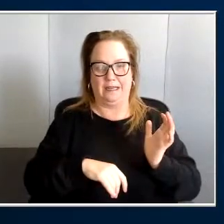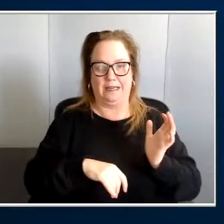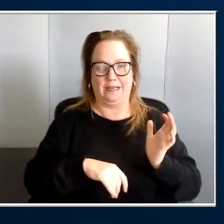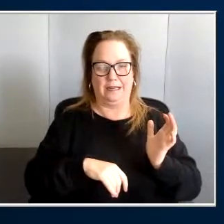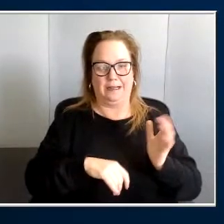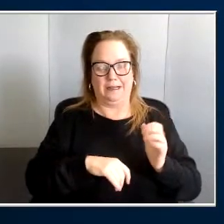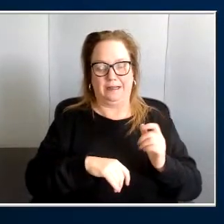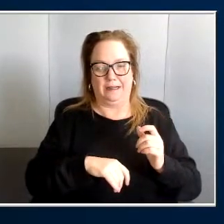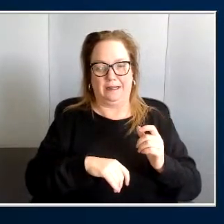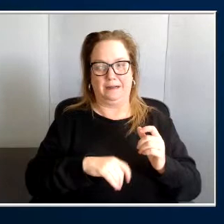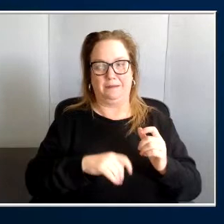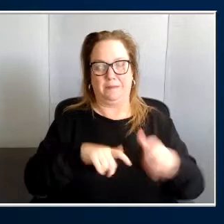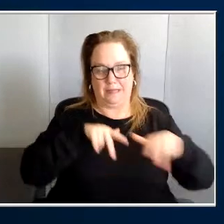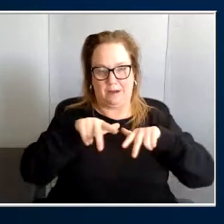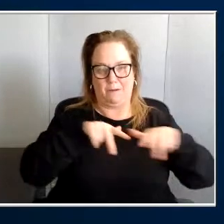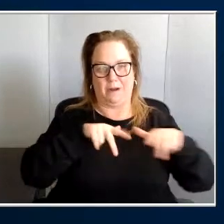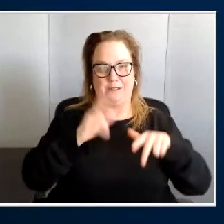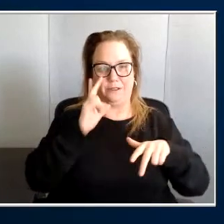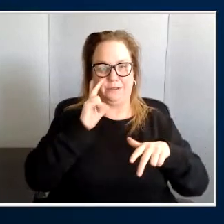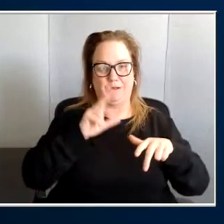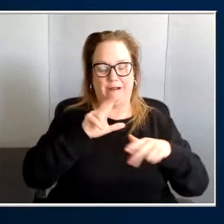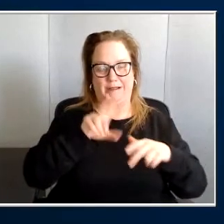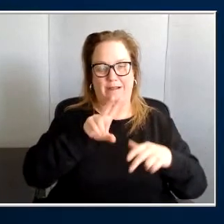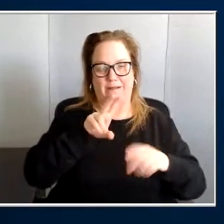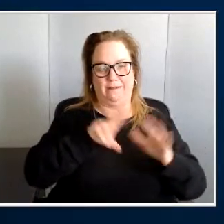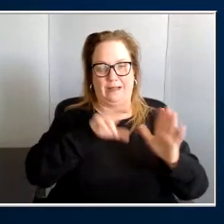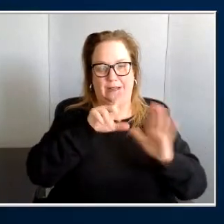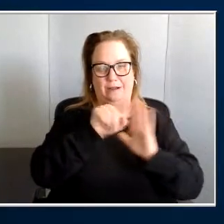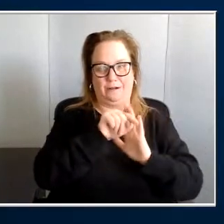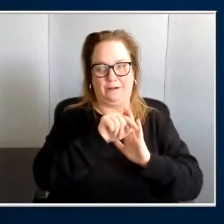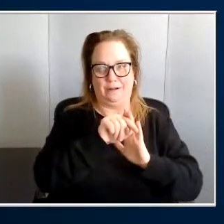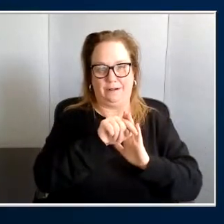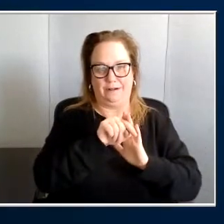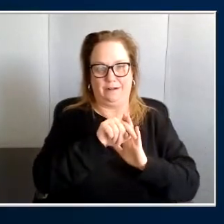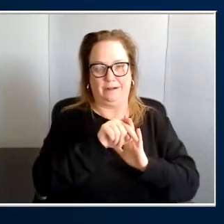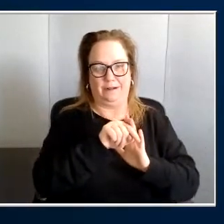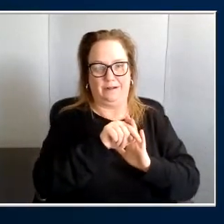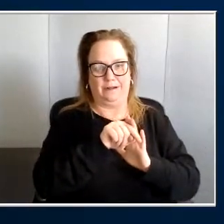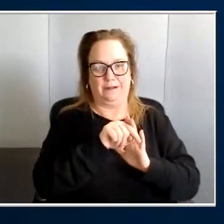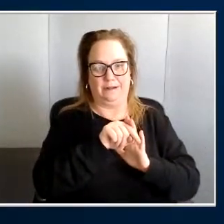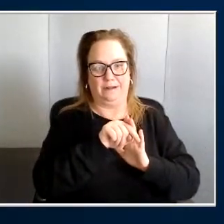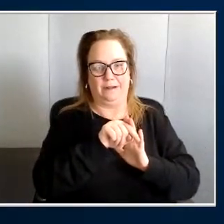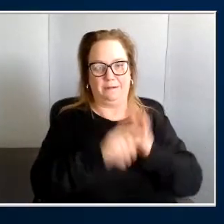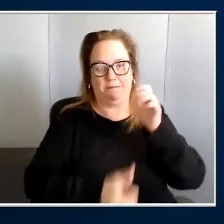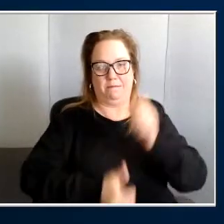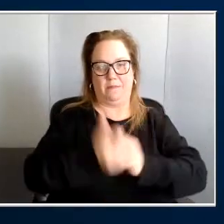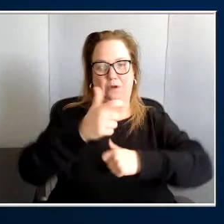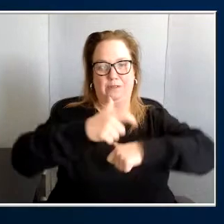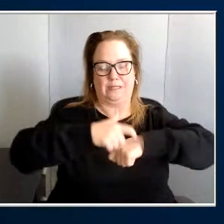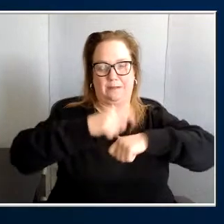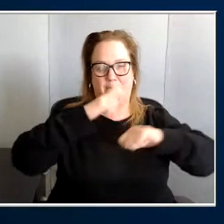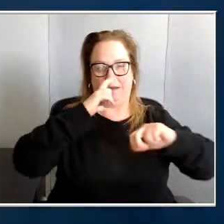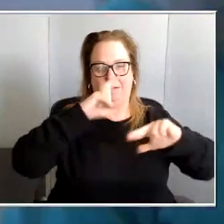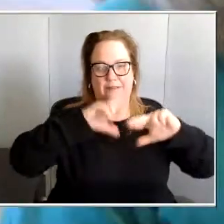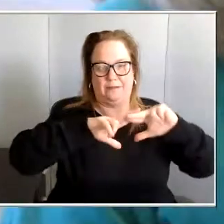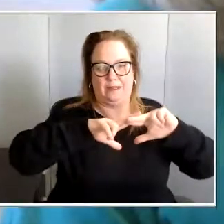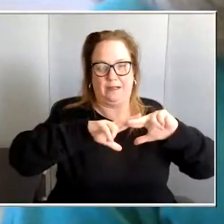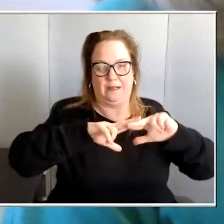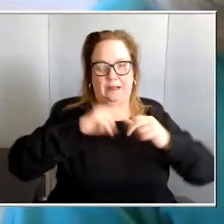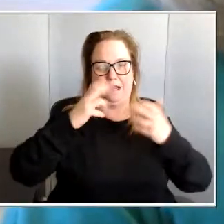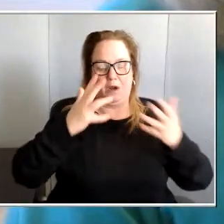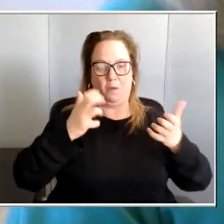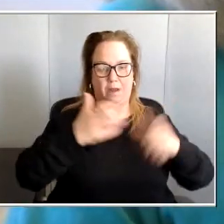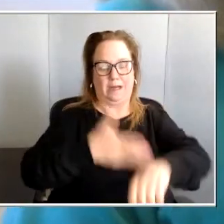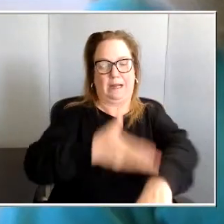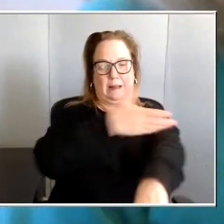then eventually I walked, as you saw in the video. But yeah, but most of the time it was fun, because I wanted to get